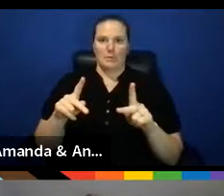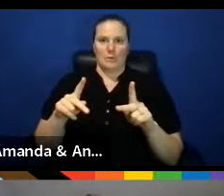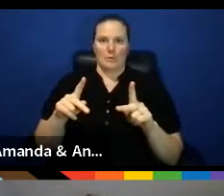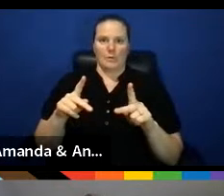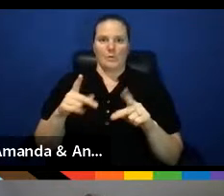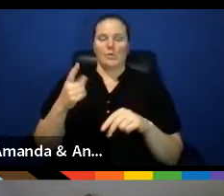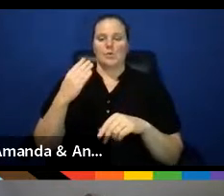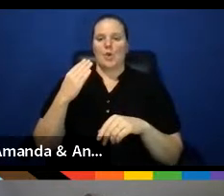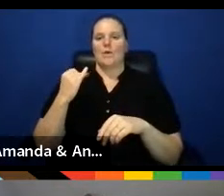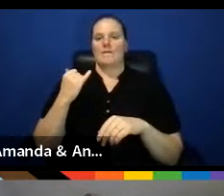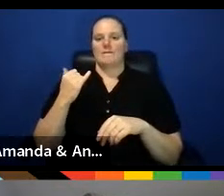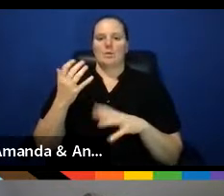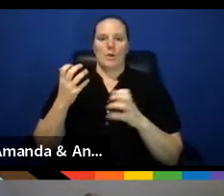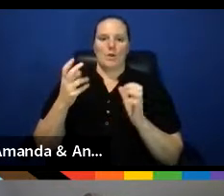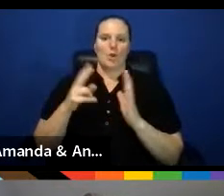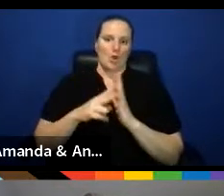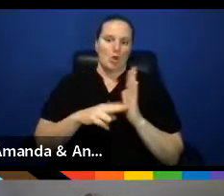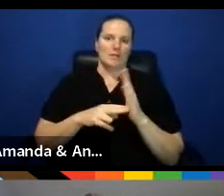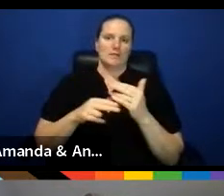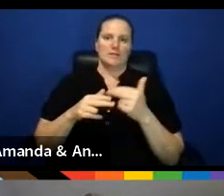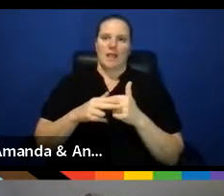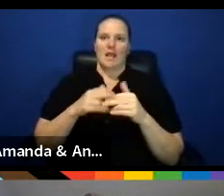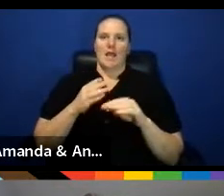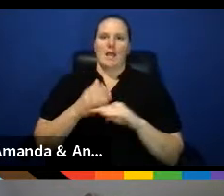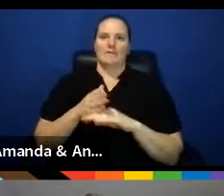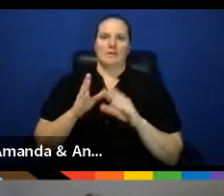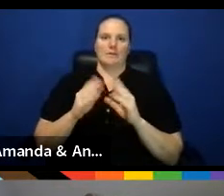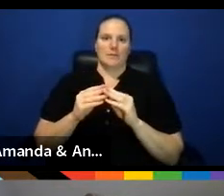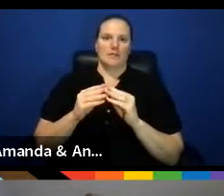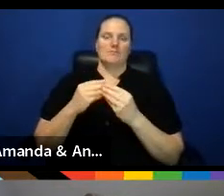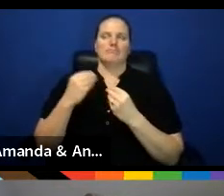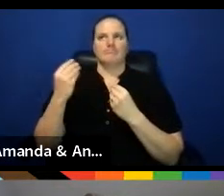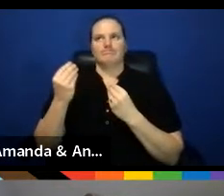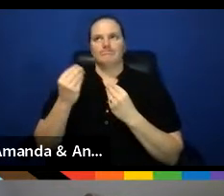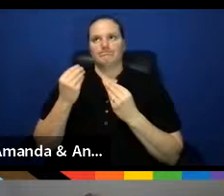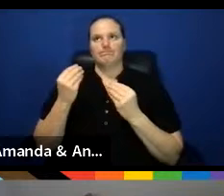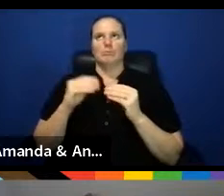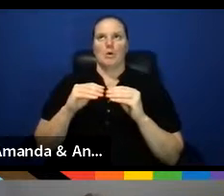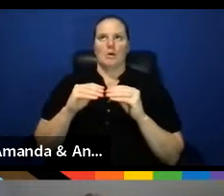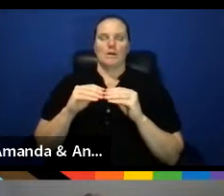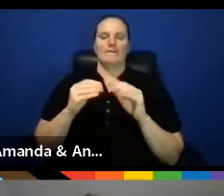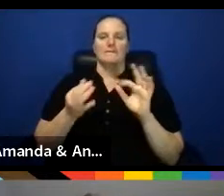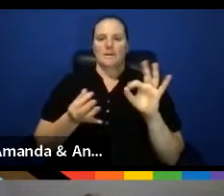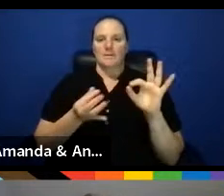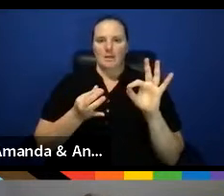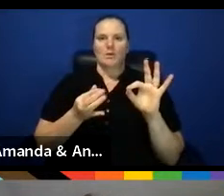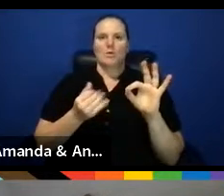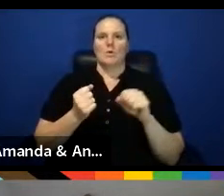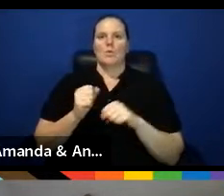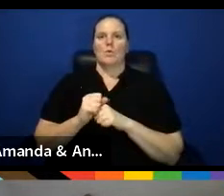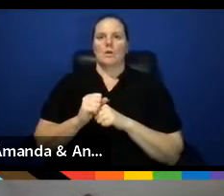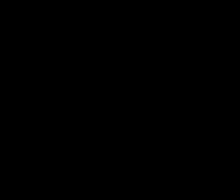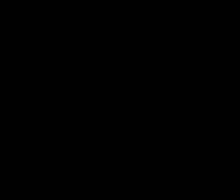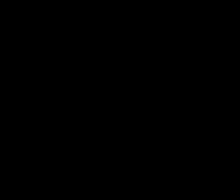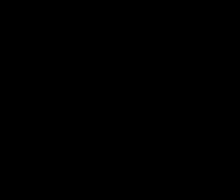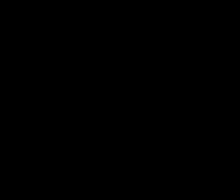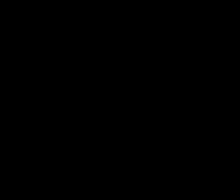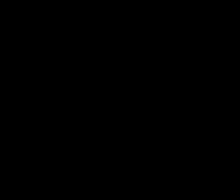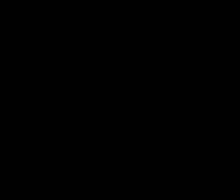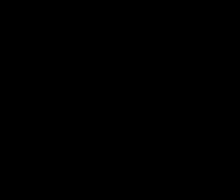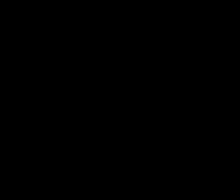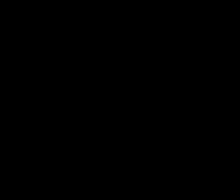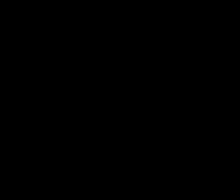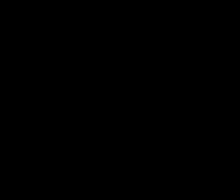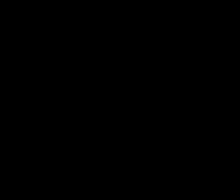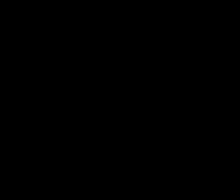know, if you folks want to take a look at these slides after the meeting, sit with them a little bit more and then get feedback to us, we'll work with them on how we will incorporate and collect